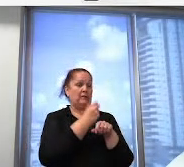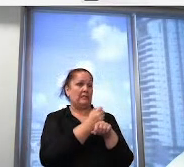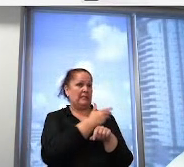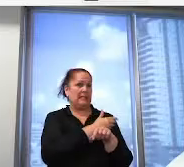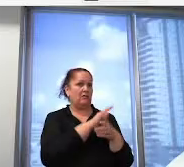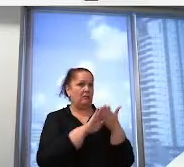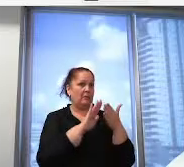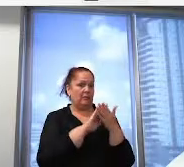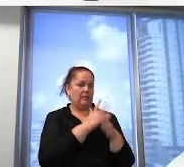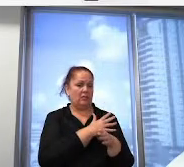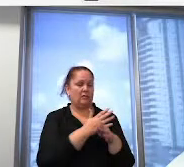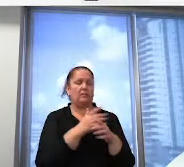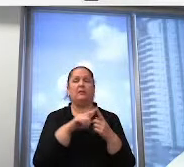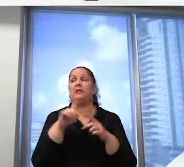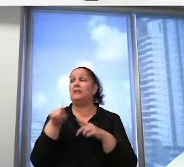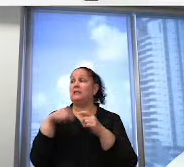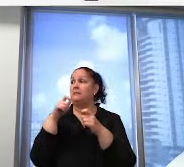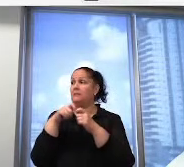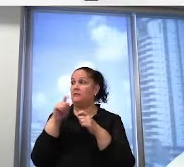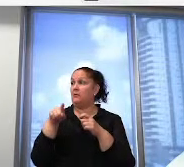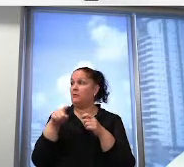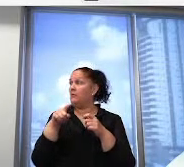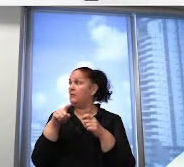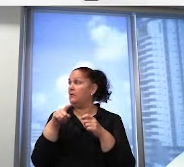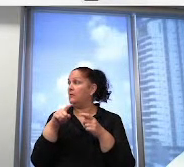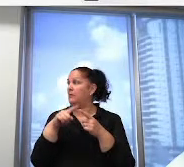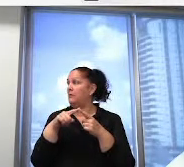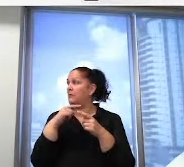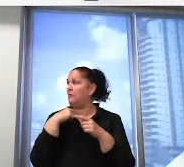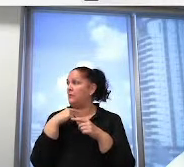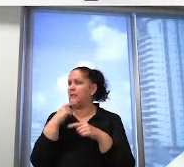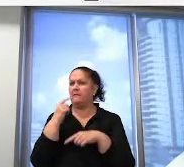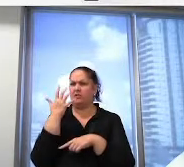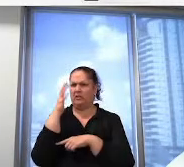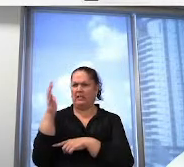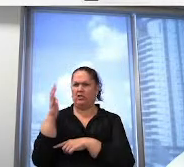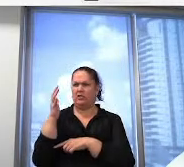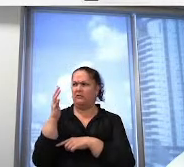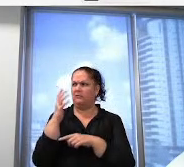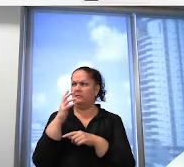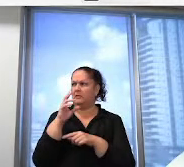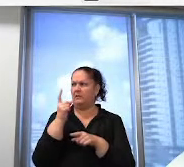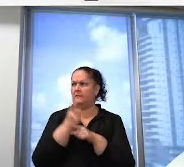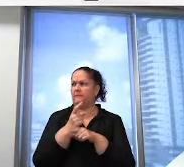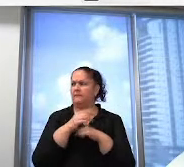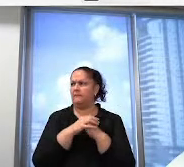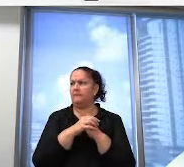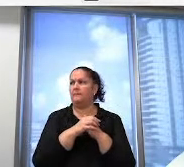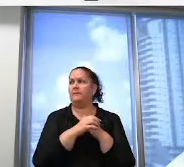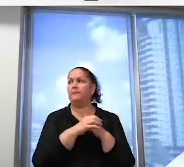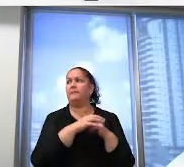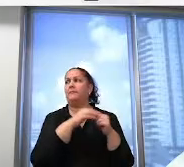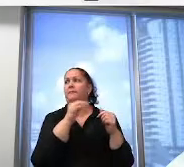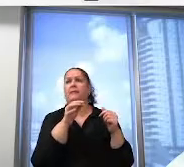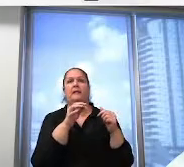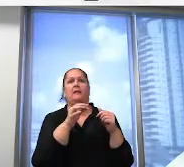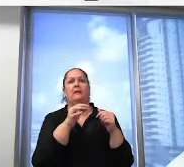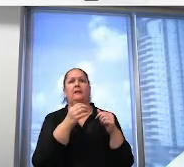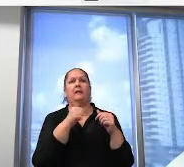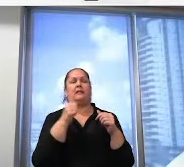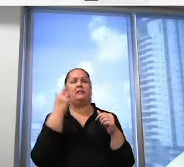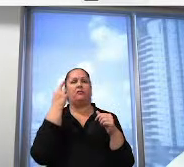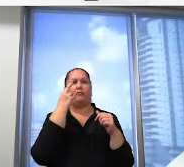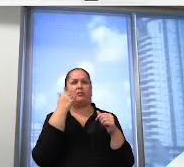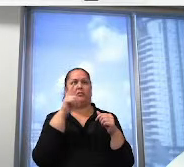operations? Specifically with the elements that we're talking about with vegetation, yes. Is there a